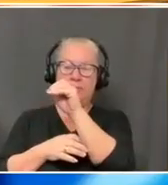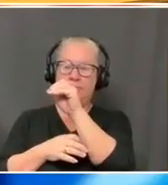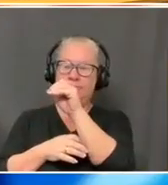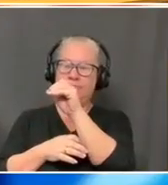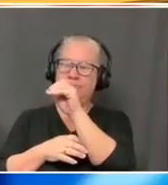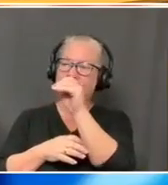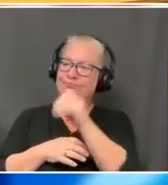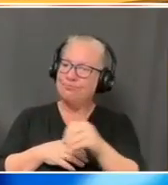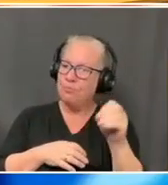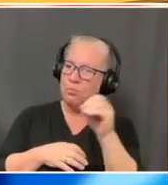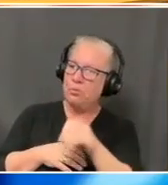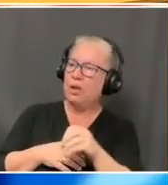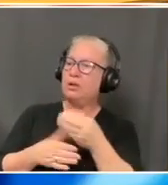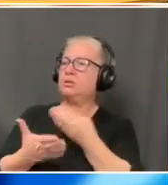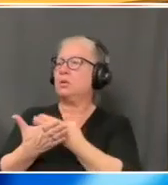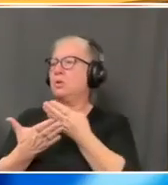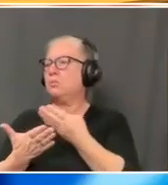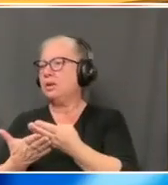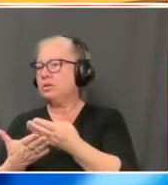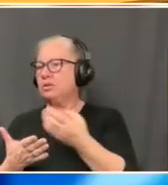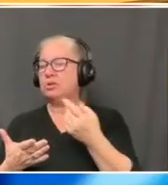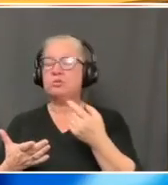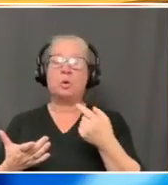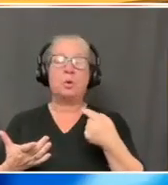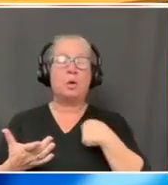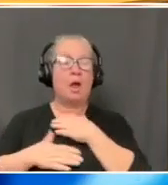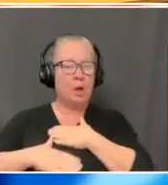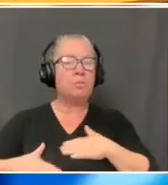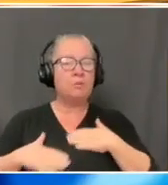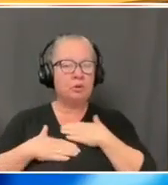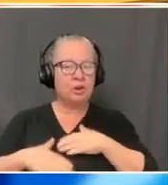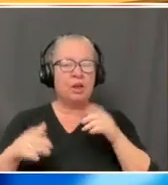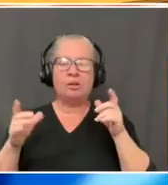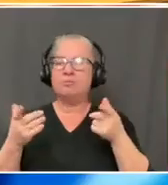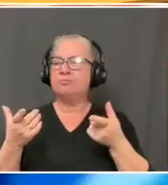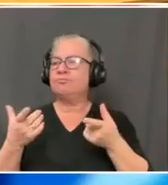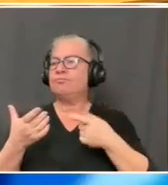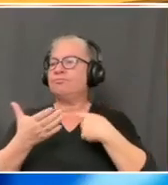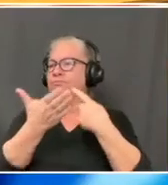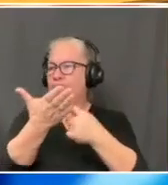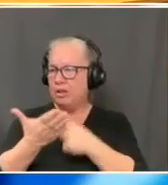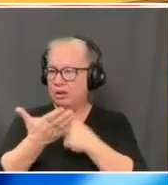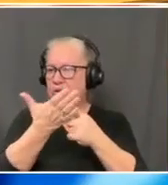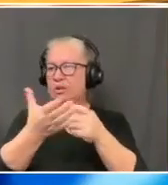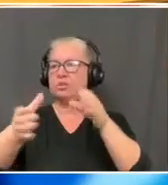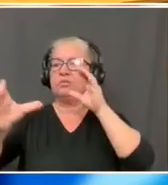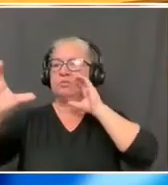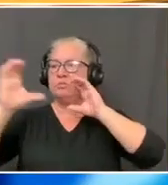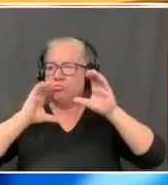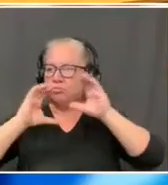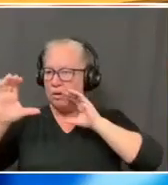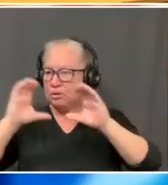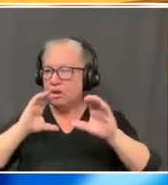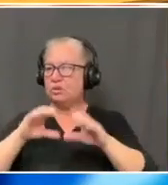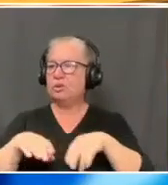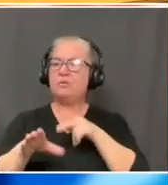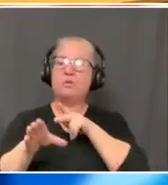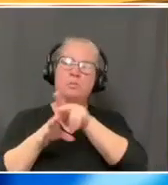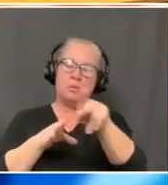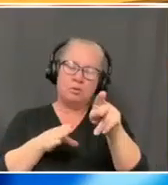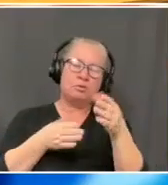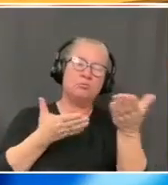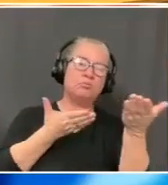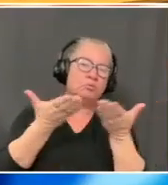appreciate the conversation on professional services contracts, but I hope we have, as keen of an eye on our big labor contracts